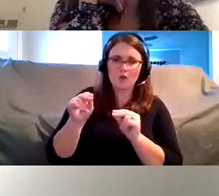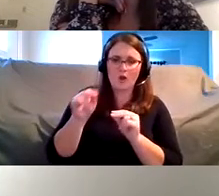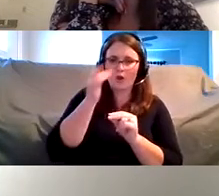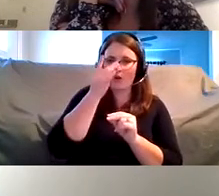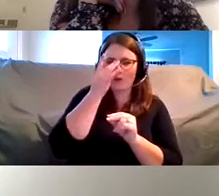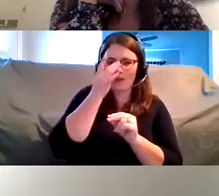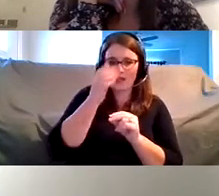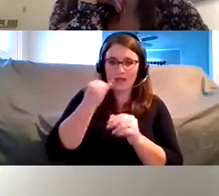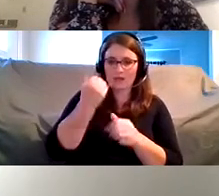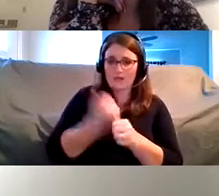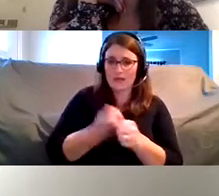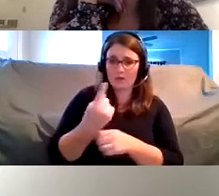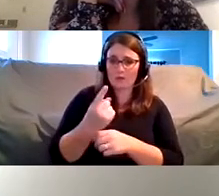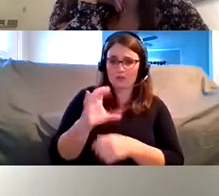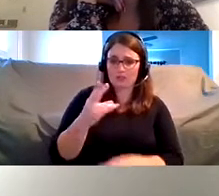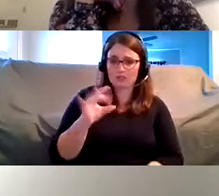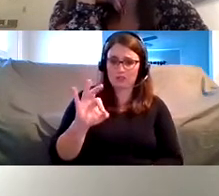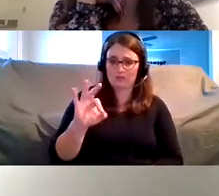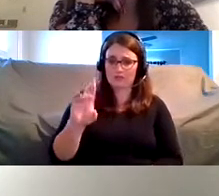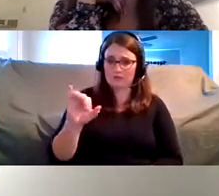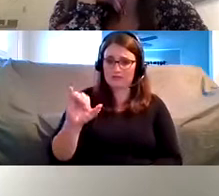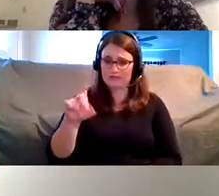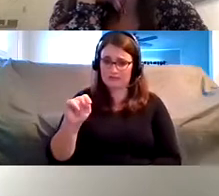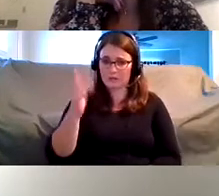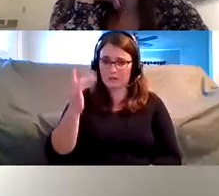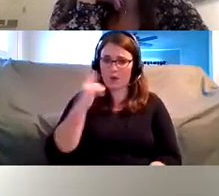chief resident, why would I put it as an honor? I was chosen to be chief resident. And